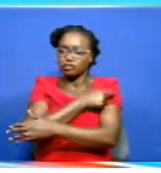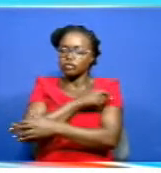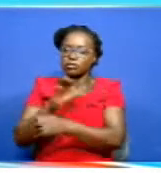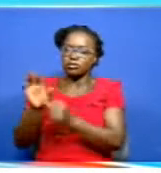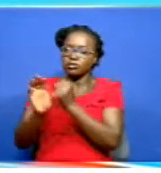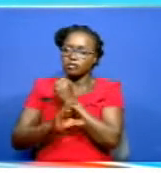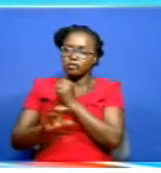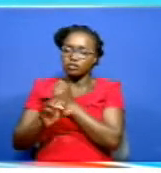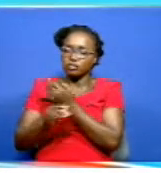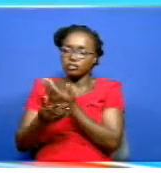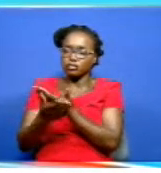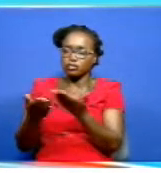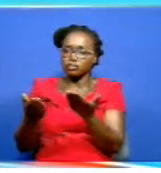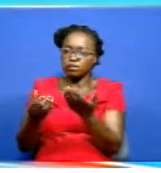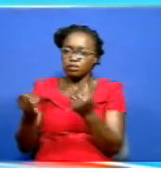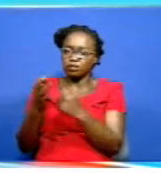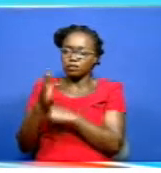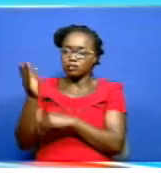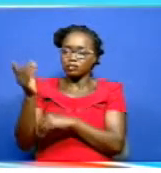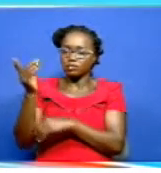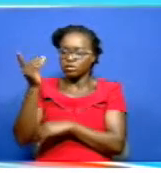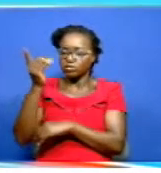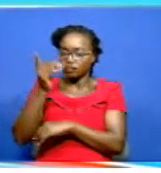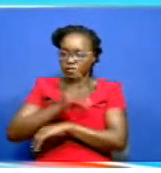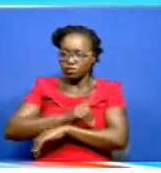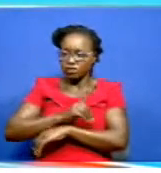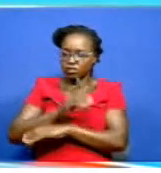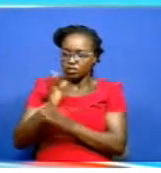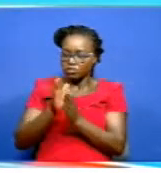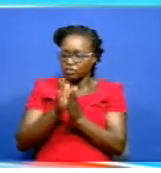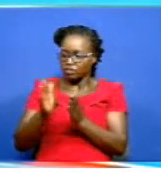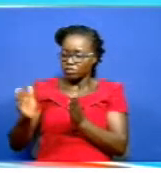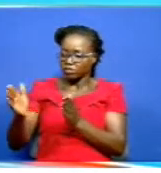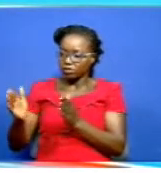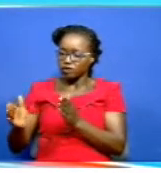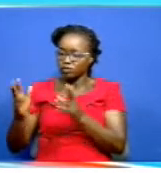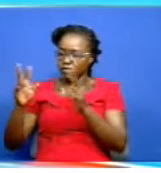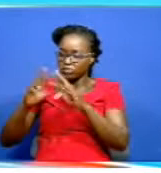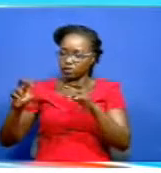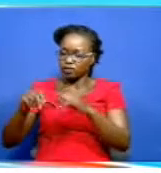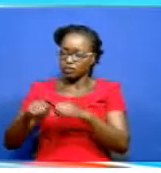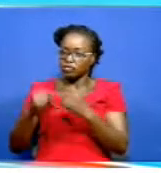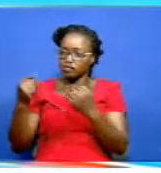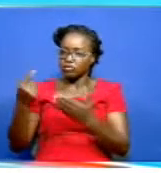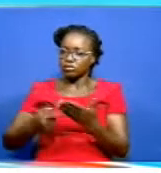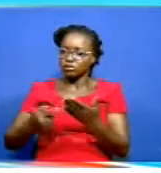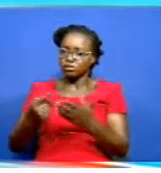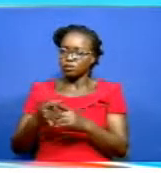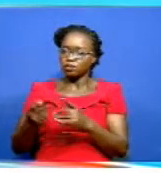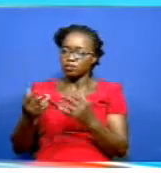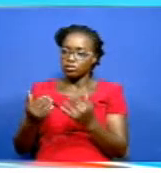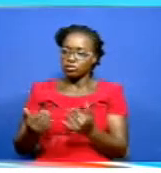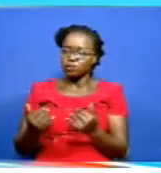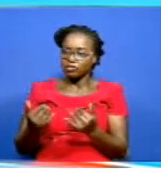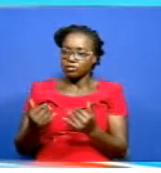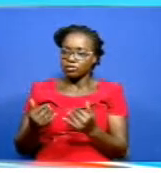and giving it maybe 14-day period to be able to investigate exactly what is causing. But currently the vaccine is